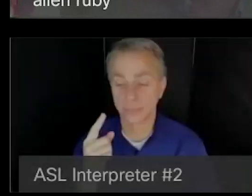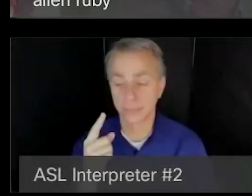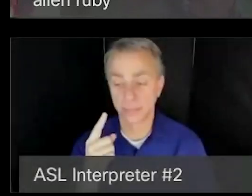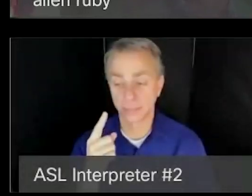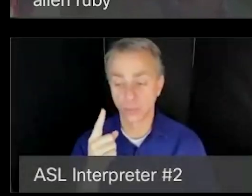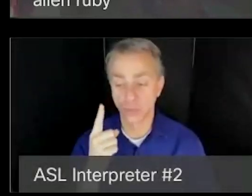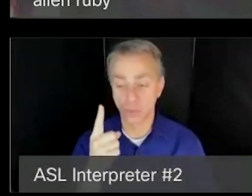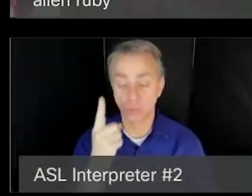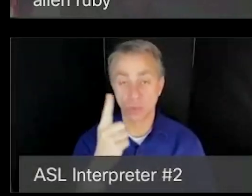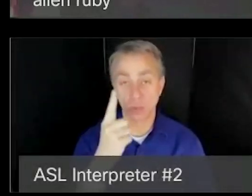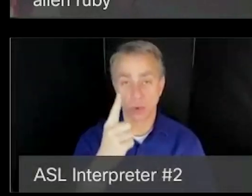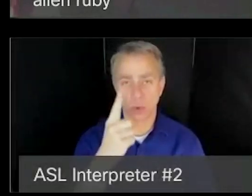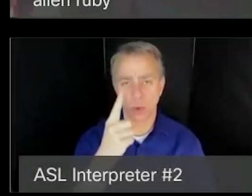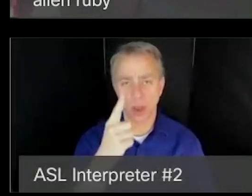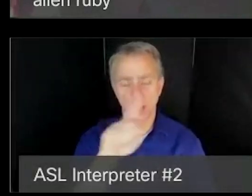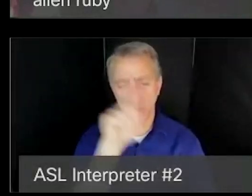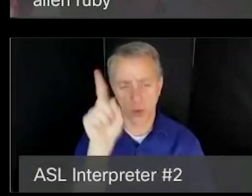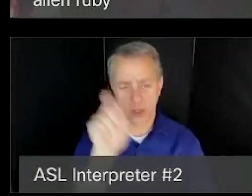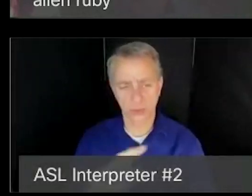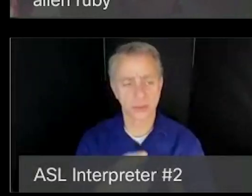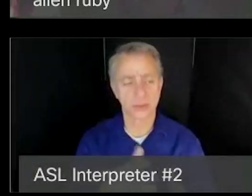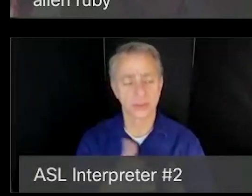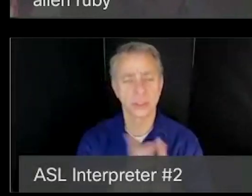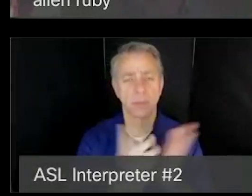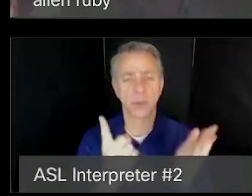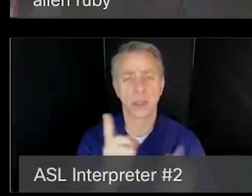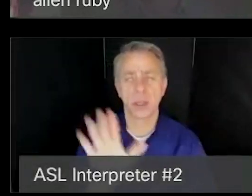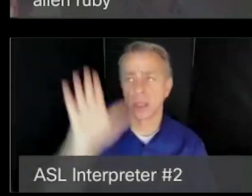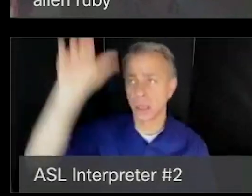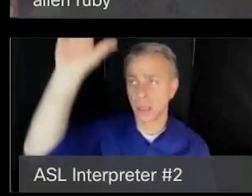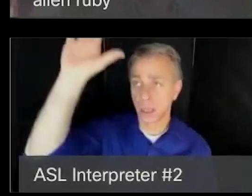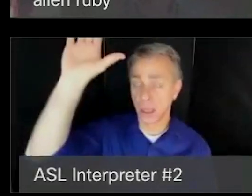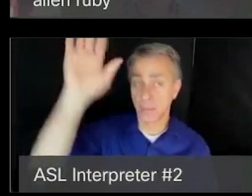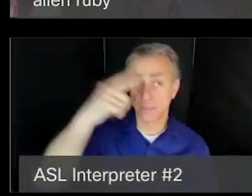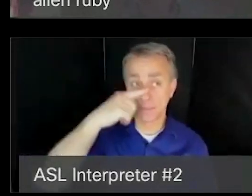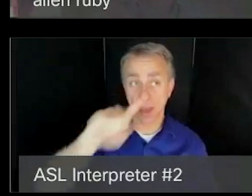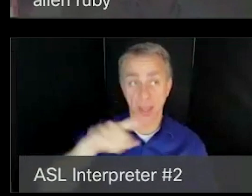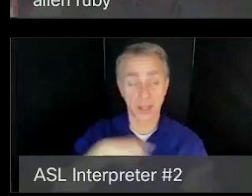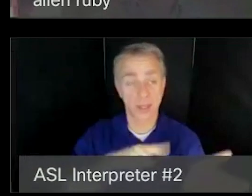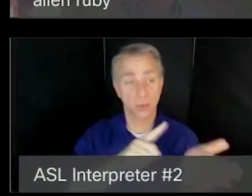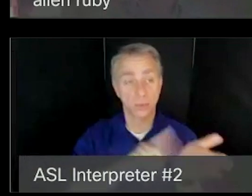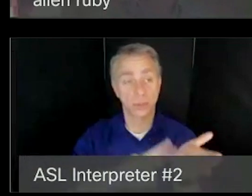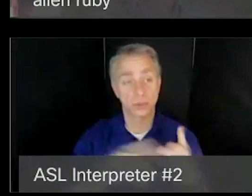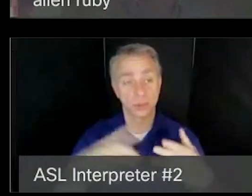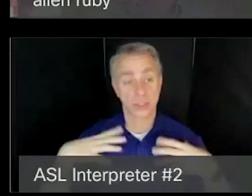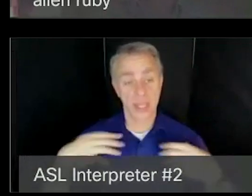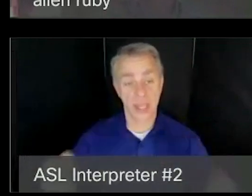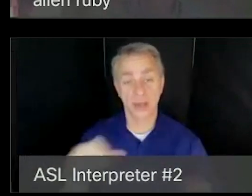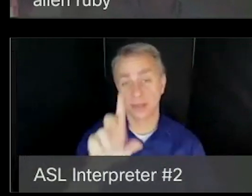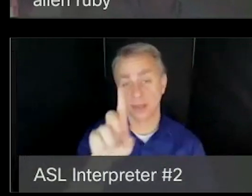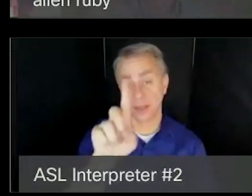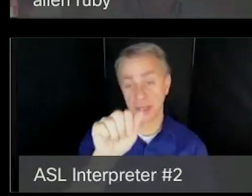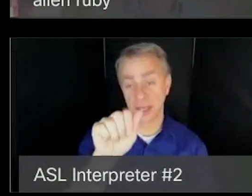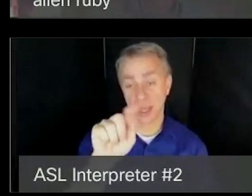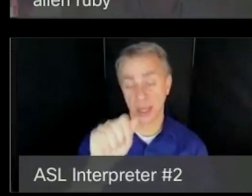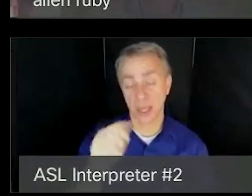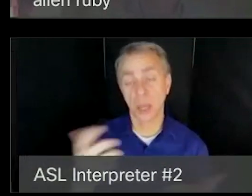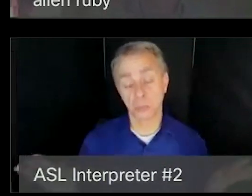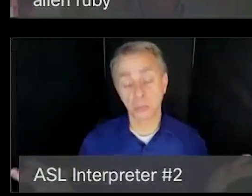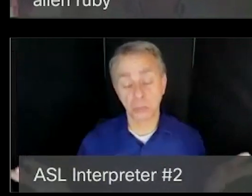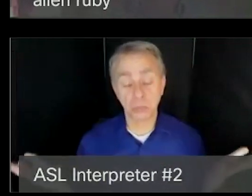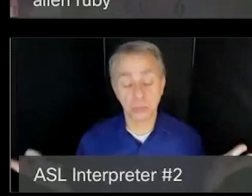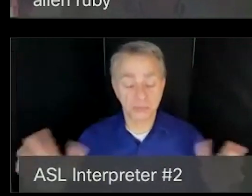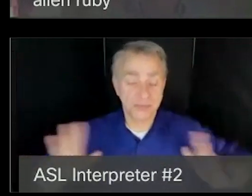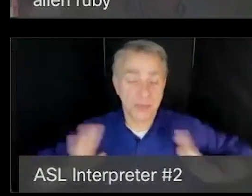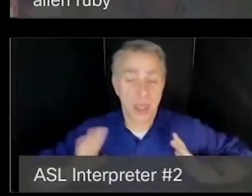that. Someone asked, can we look at health data too? And I think another distinction is, remember, you're